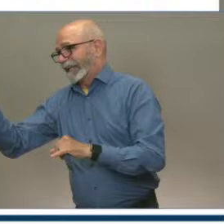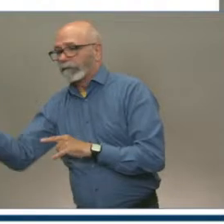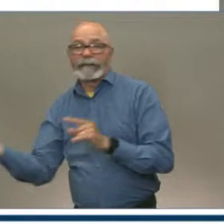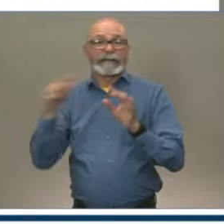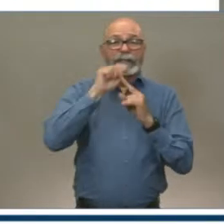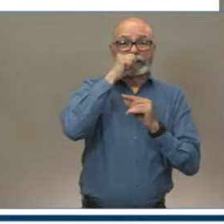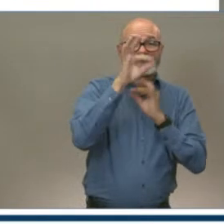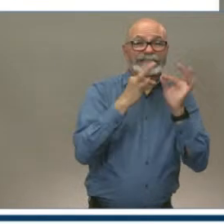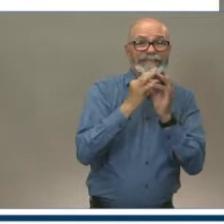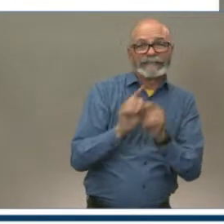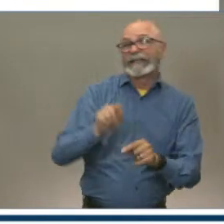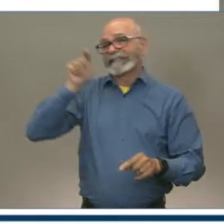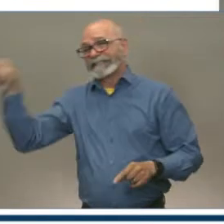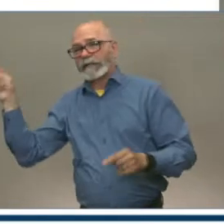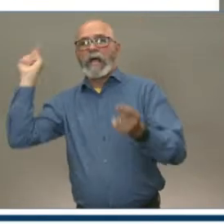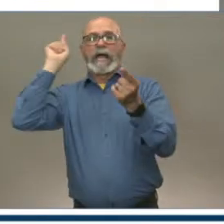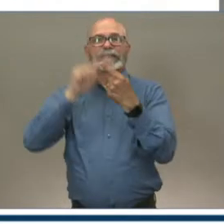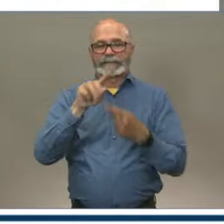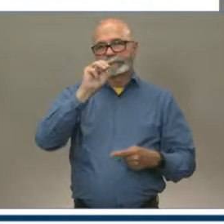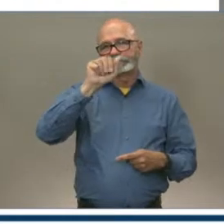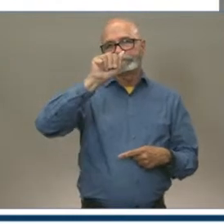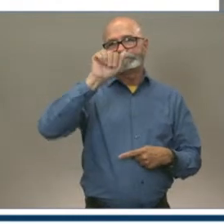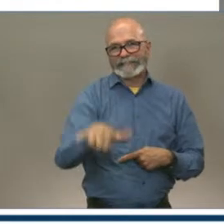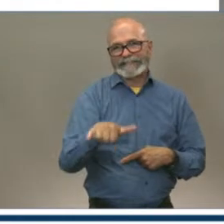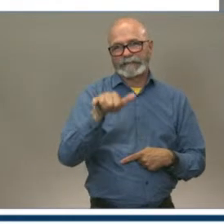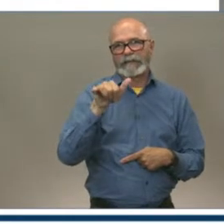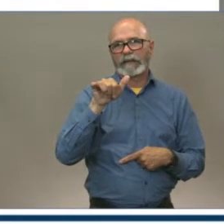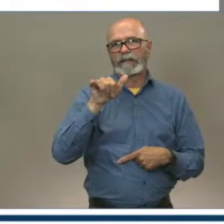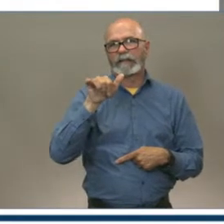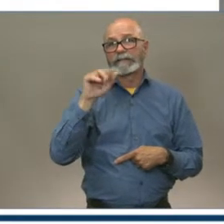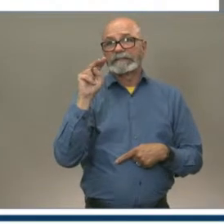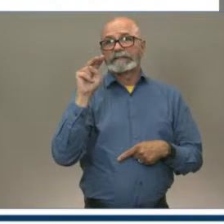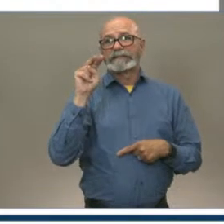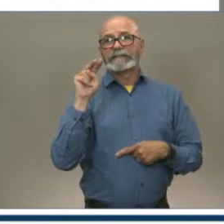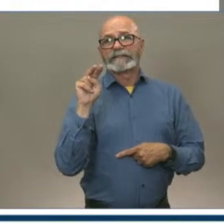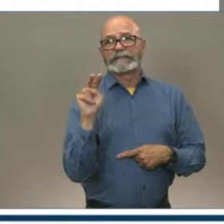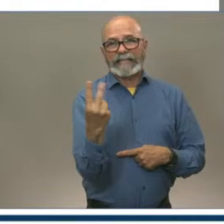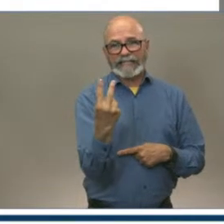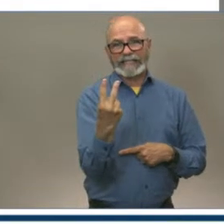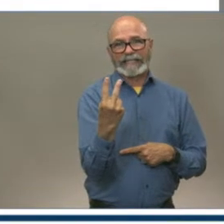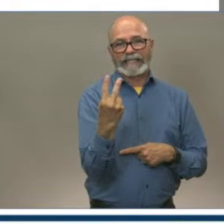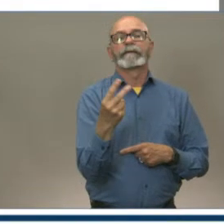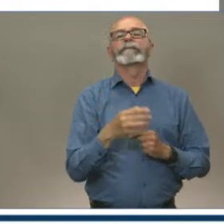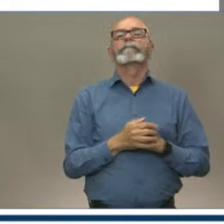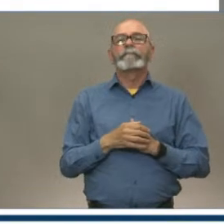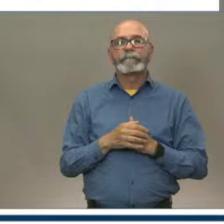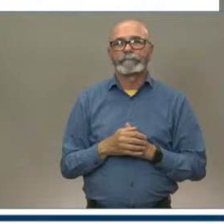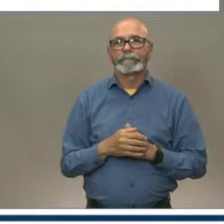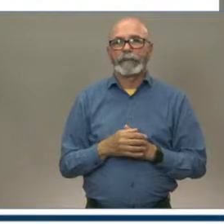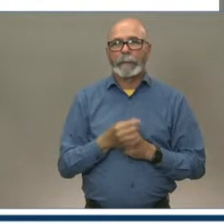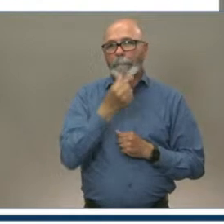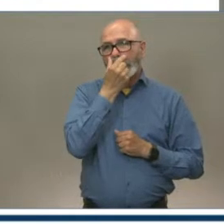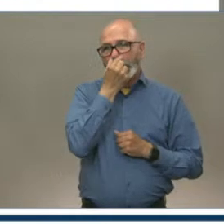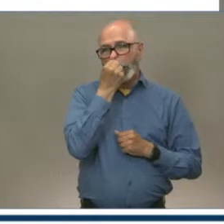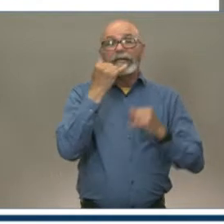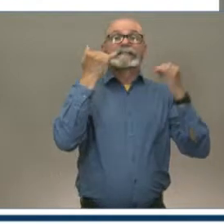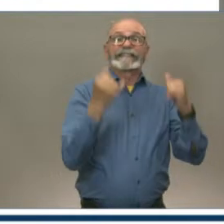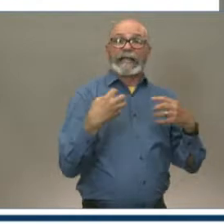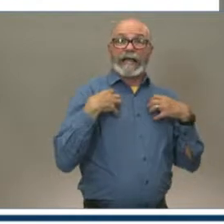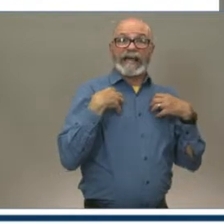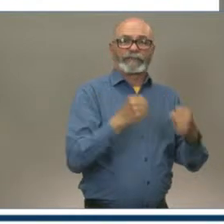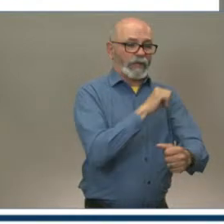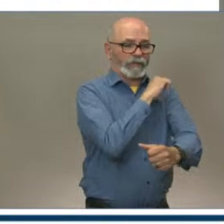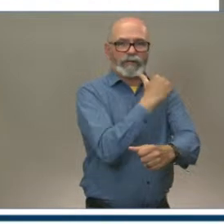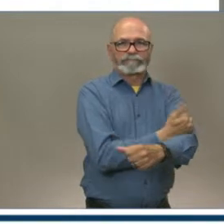2nd. And there is a high-risk notification. It may have gone out, or we will be going out from the health authority later today on